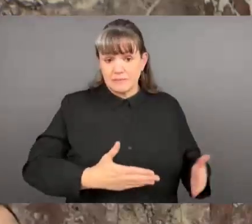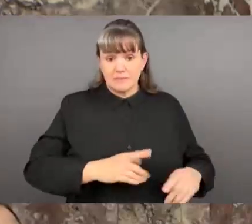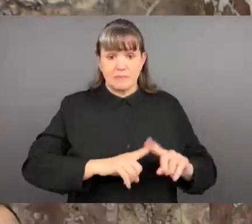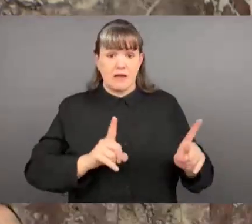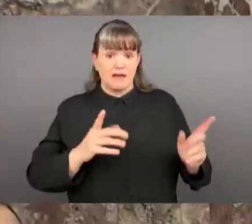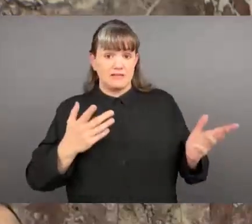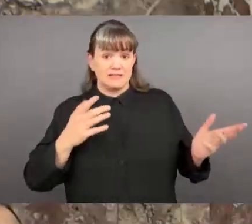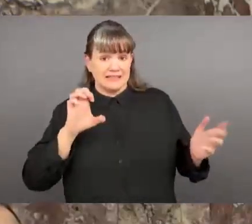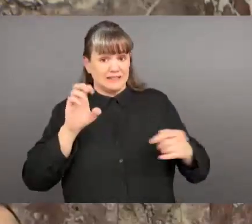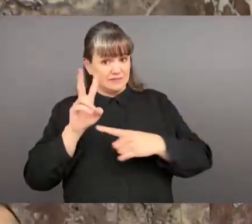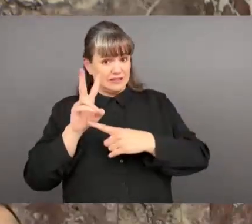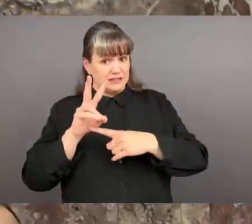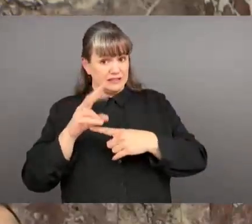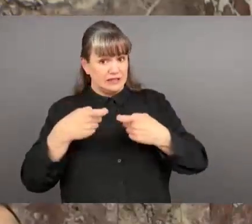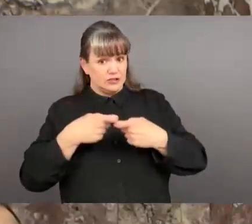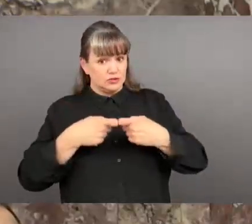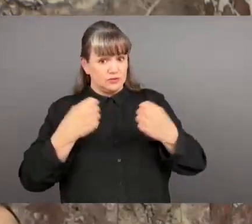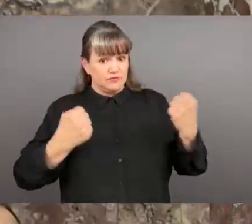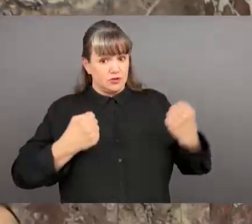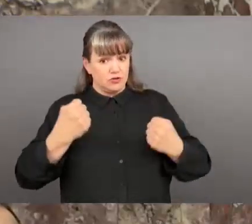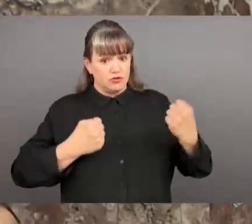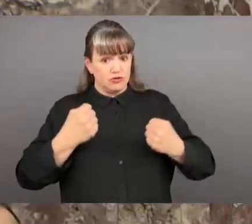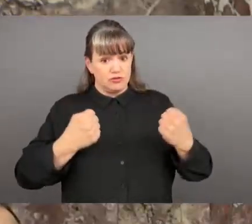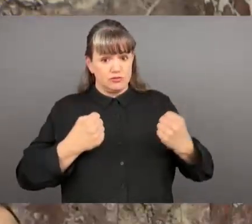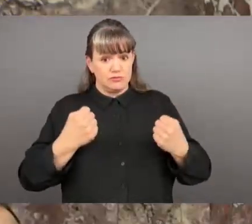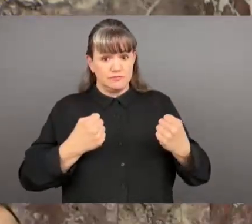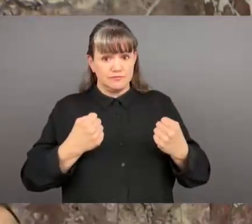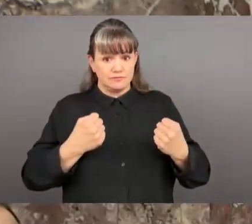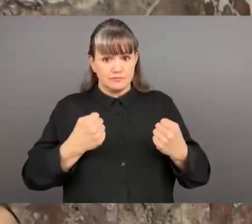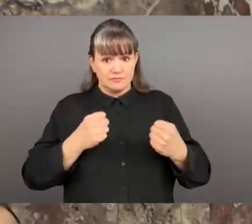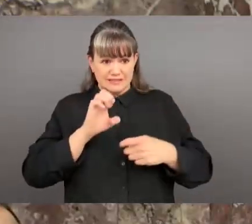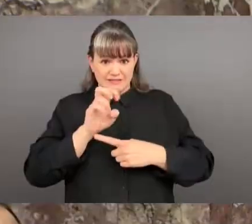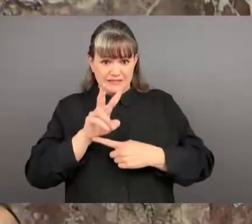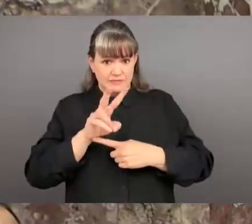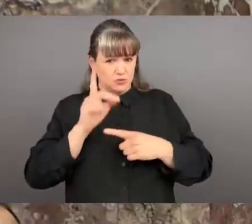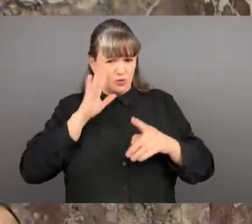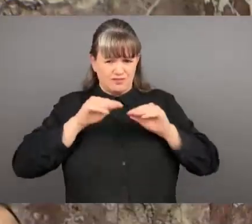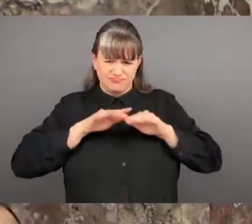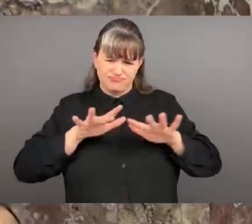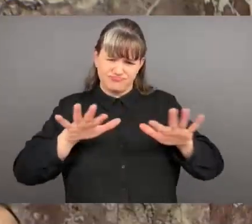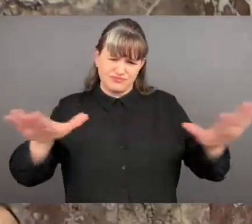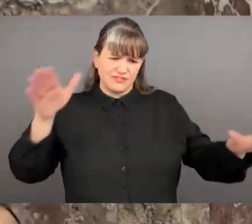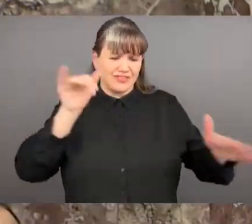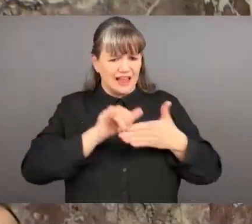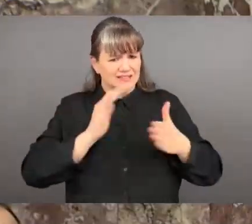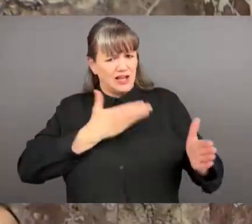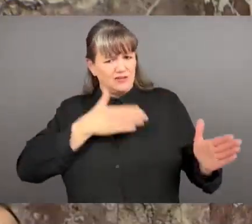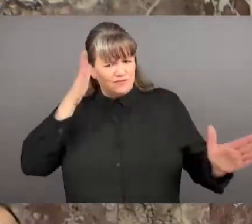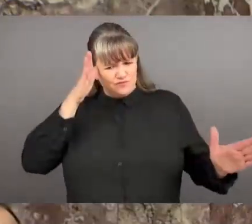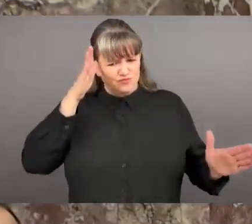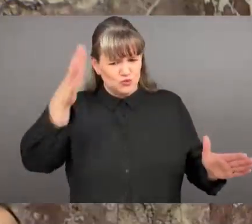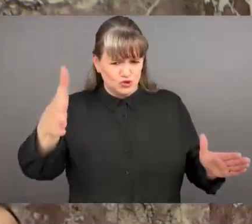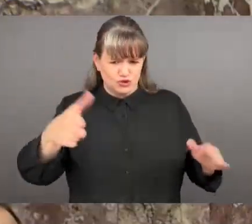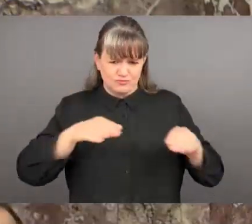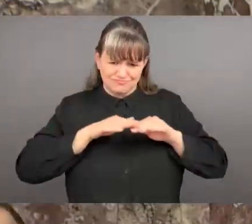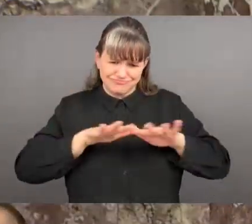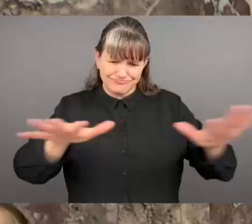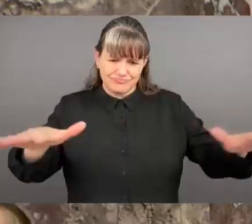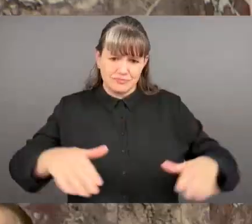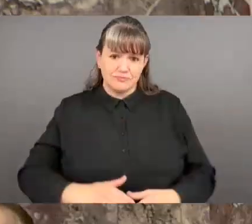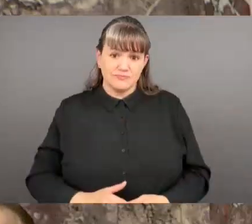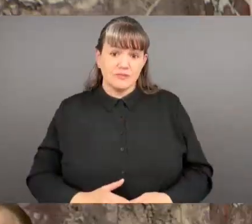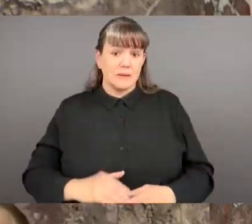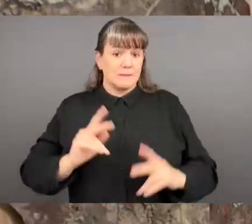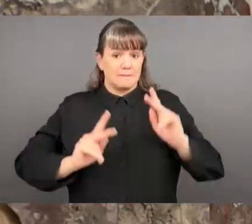clearly the wave of the future, are, Honourable Speaker, an opportunity for people in their own lives to address climate change, but more importantly,